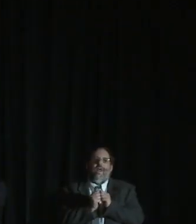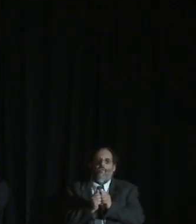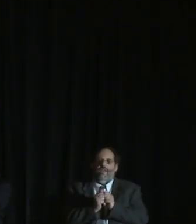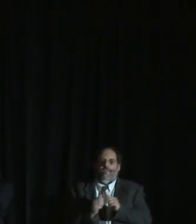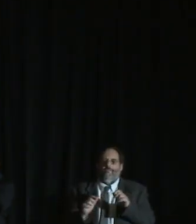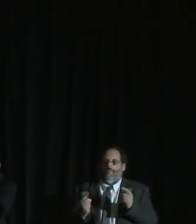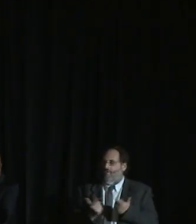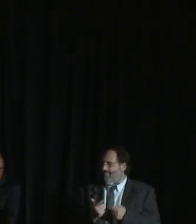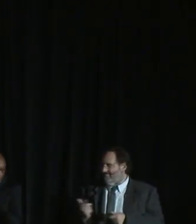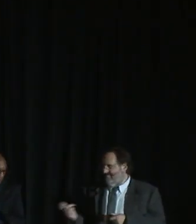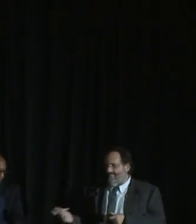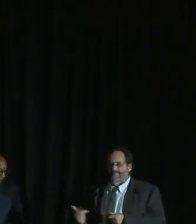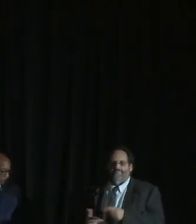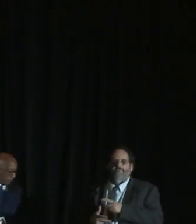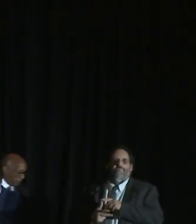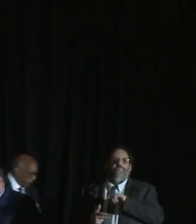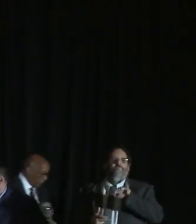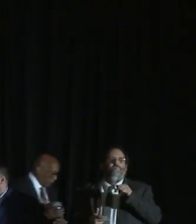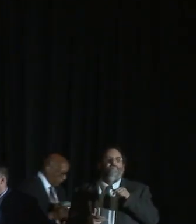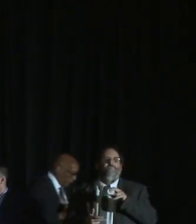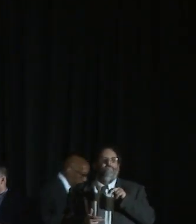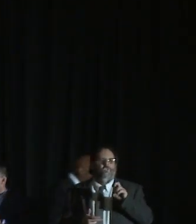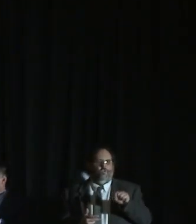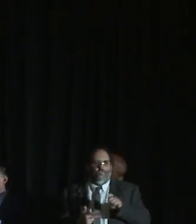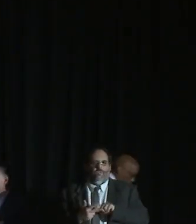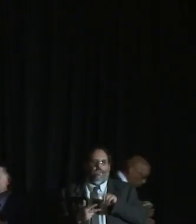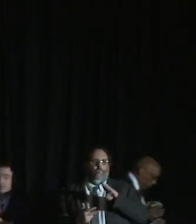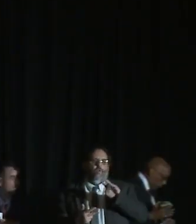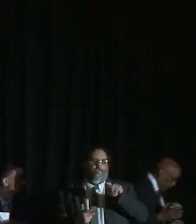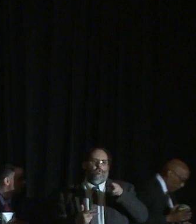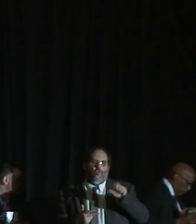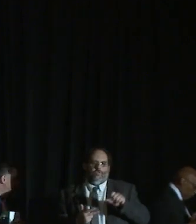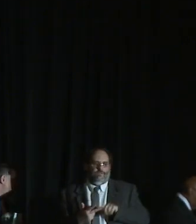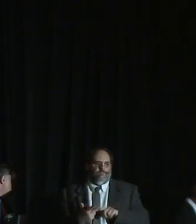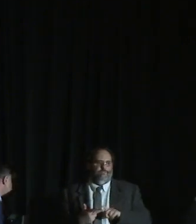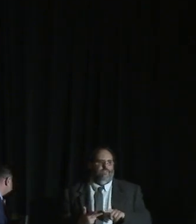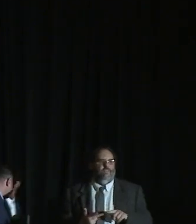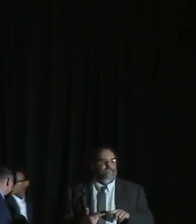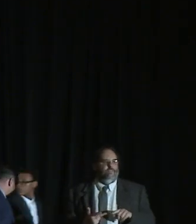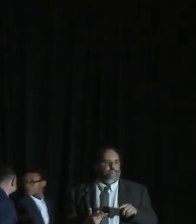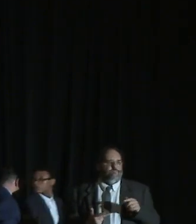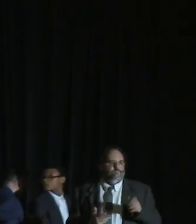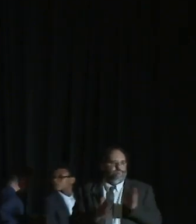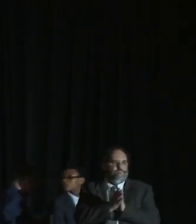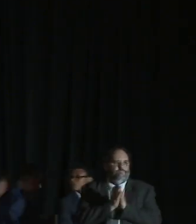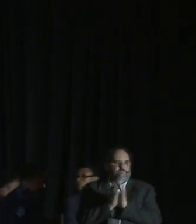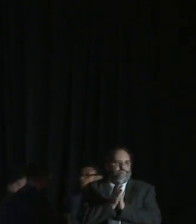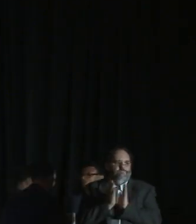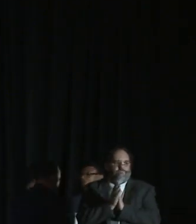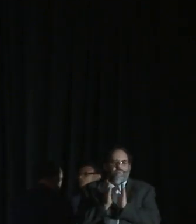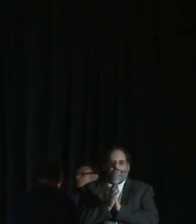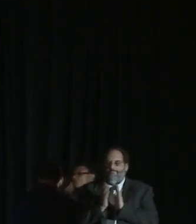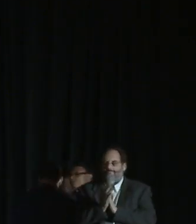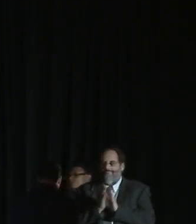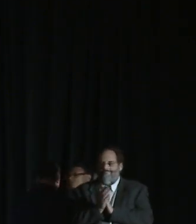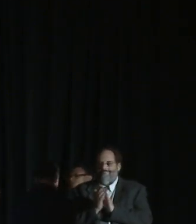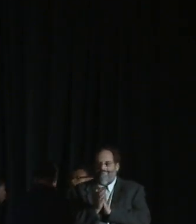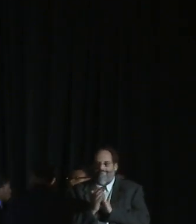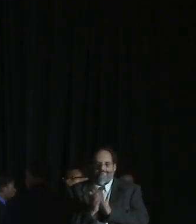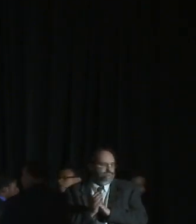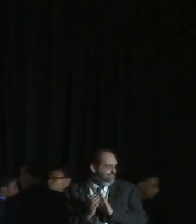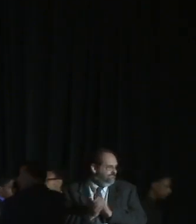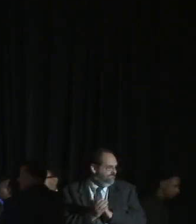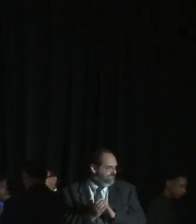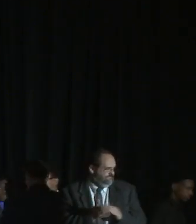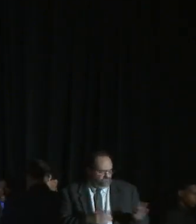John Brothers, and Dr. Andre Bunley. And they want you to, Brother Jones, they want to take a photo of you, so if you